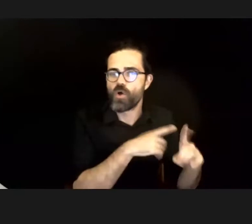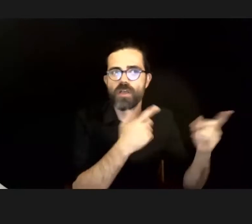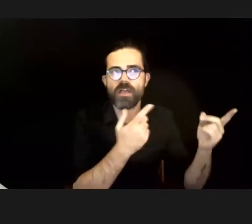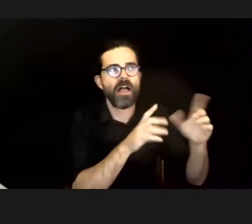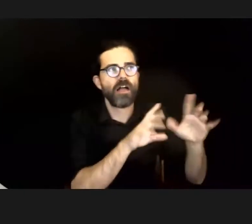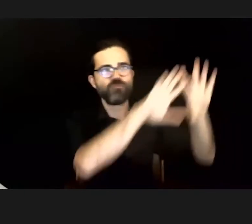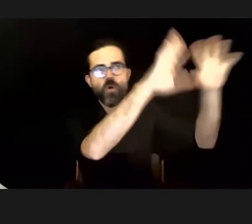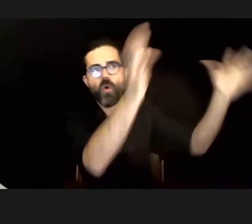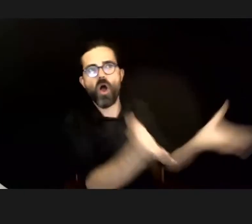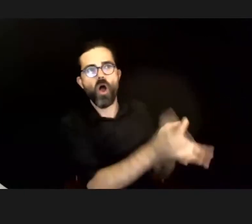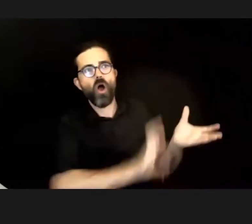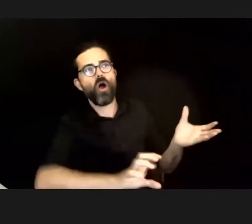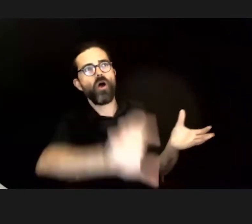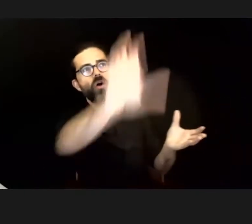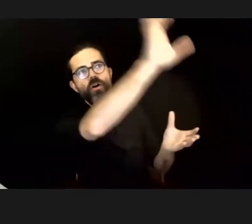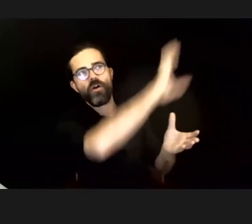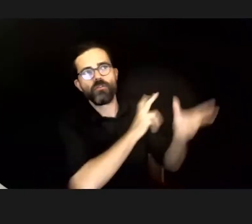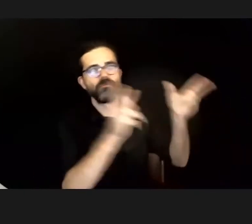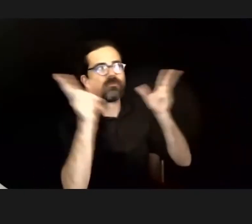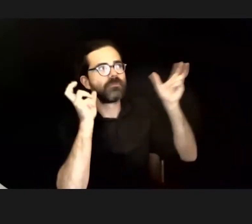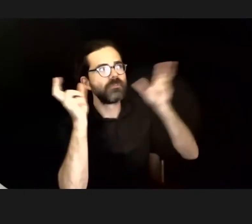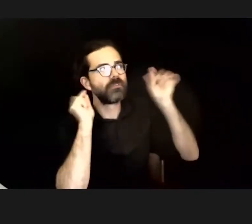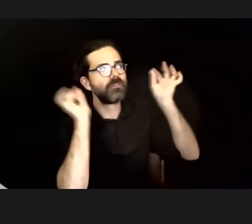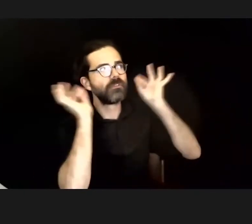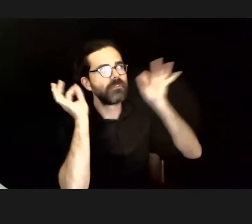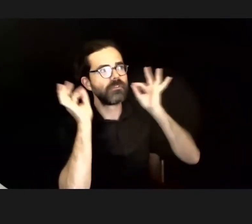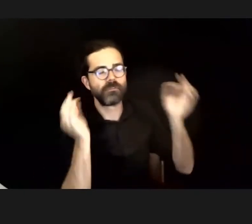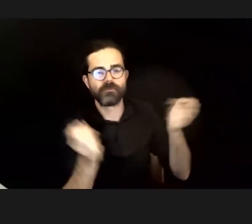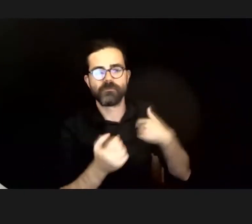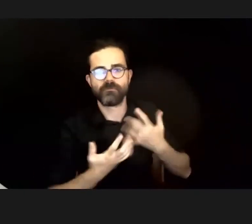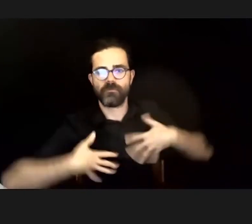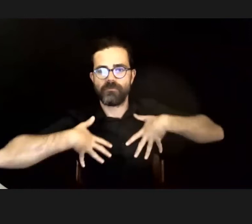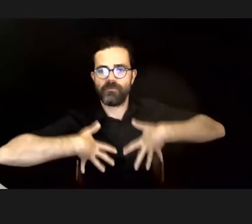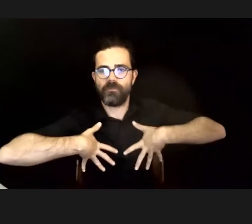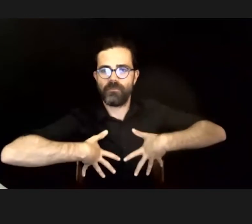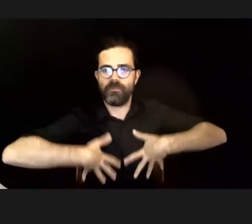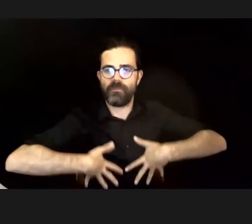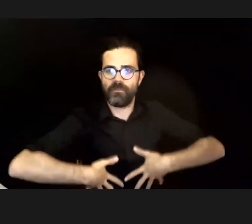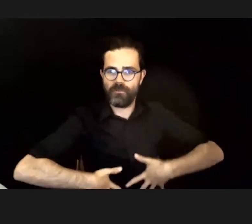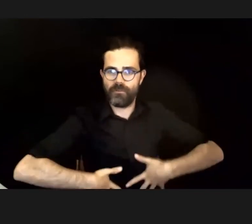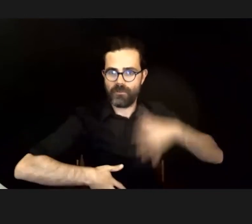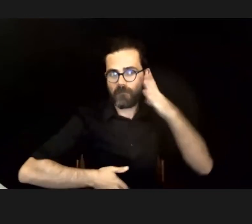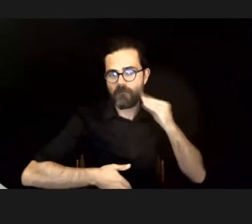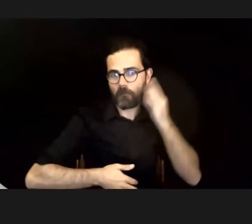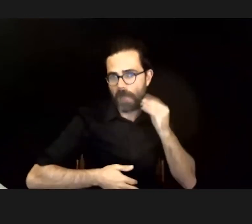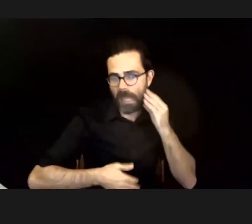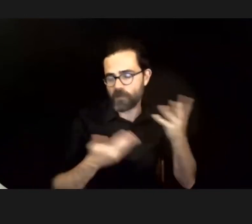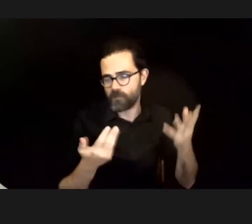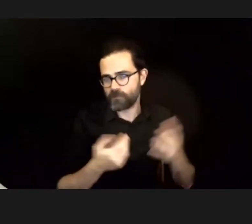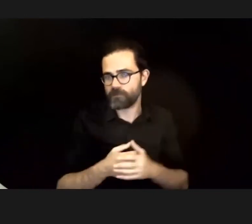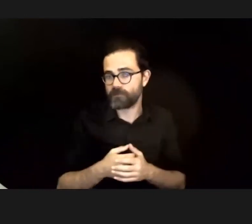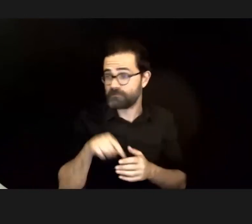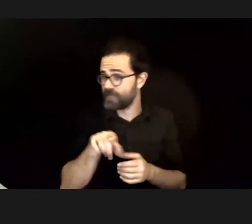the service experience. That's the story of the service